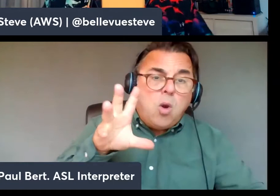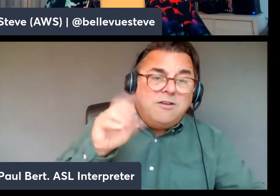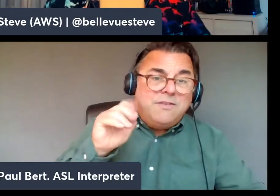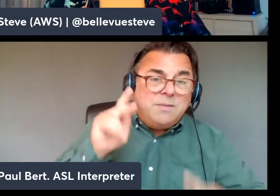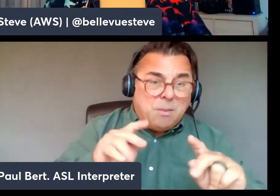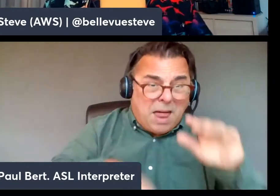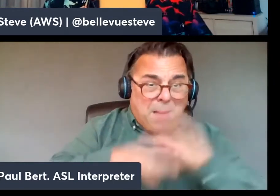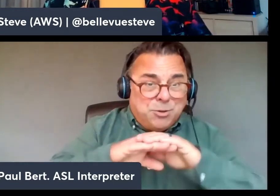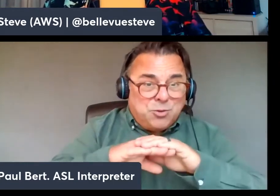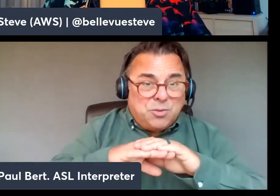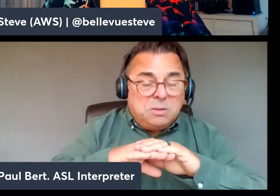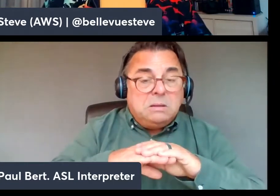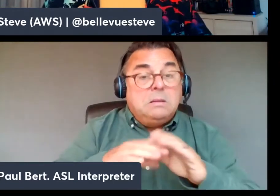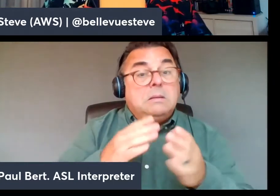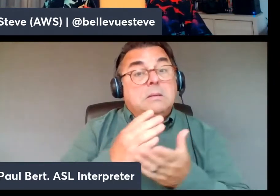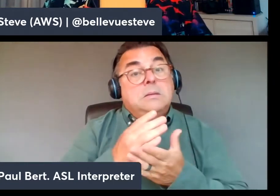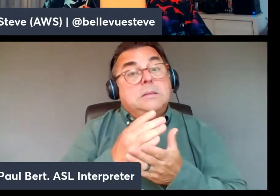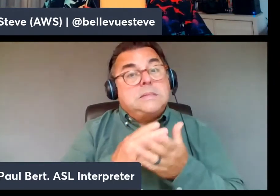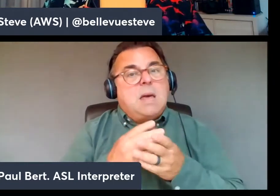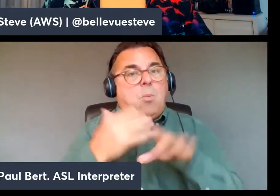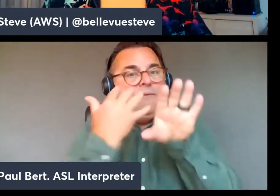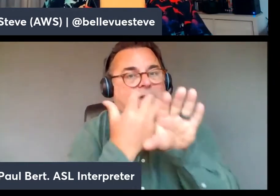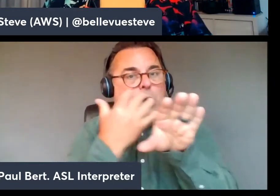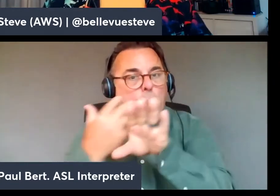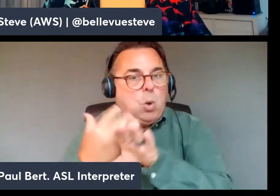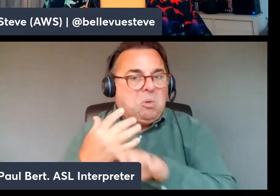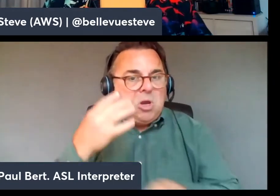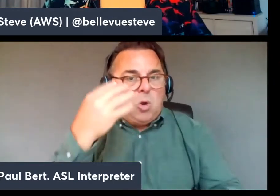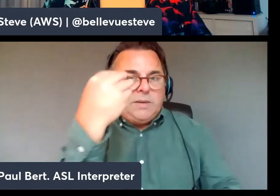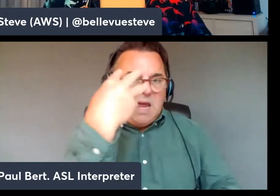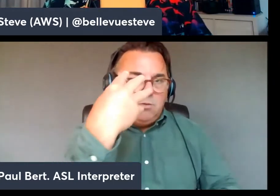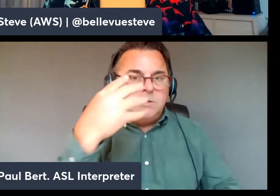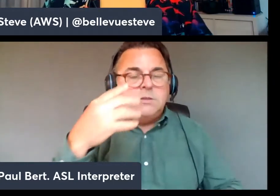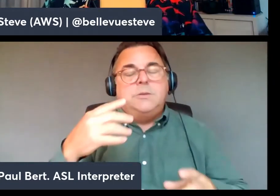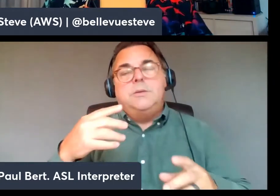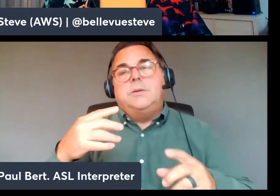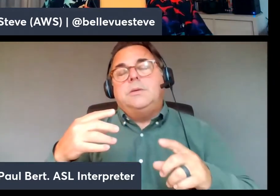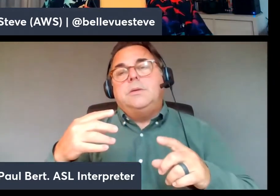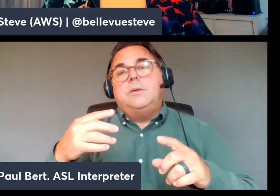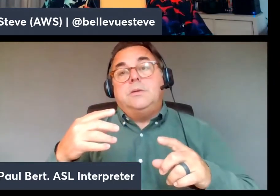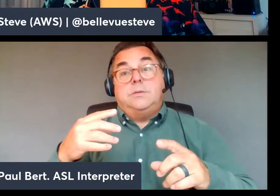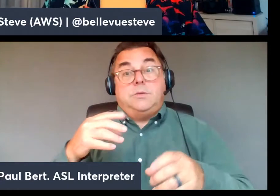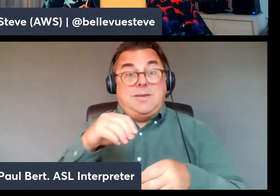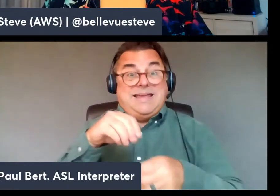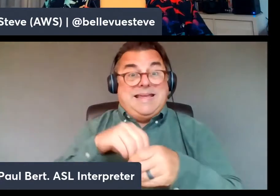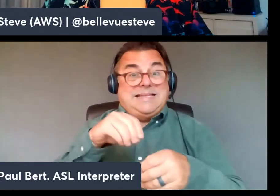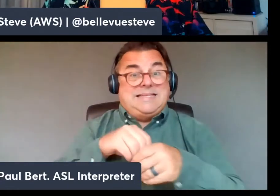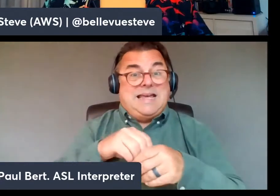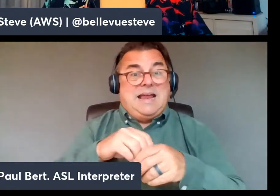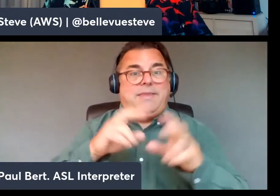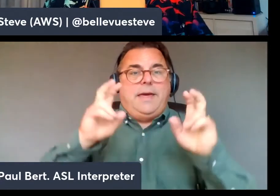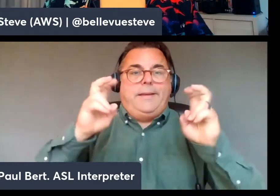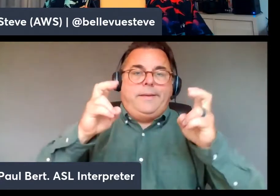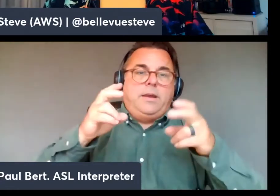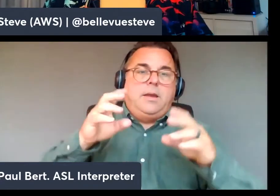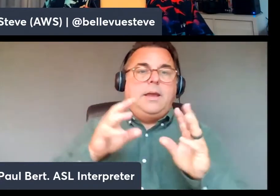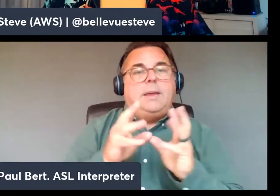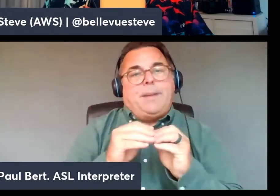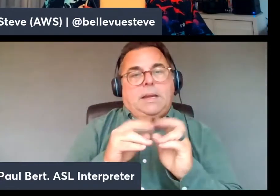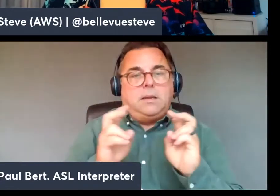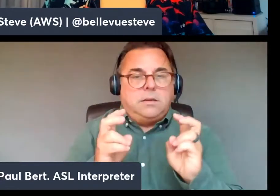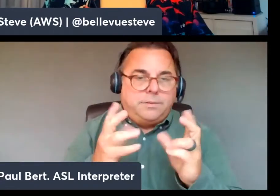and a number of those can be on video, you know, have their webcam on. But then within that quote-unquote meeting, and